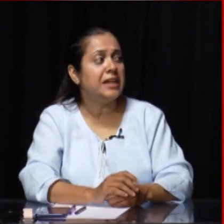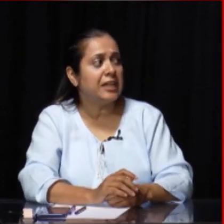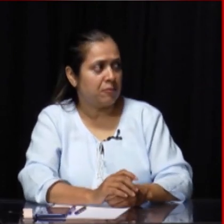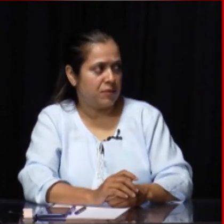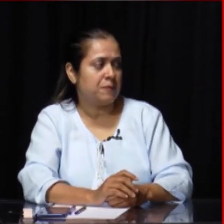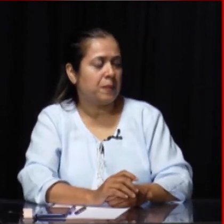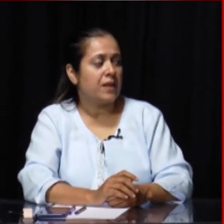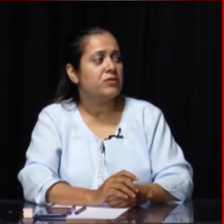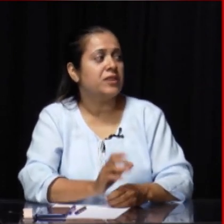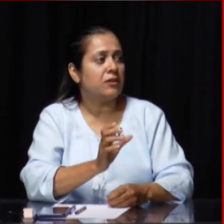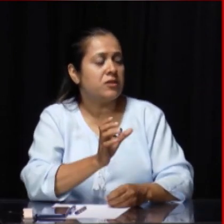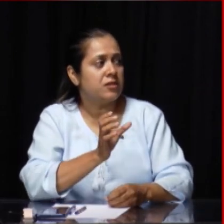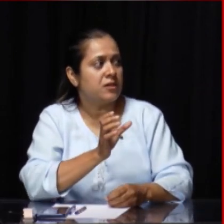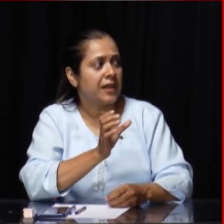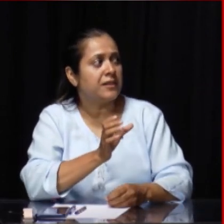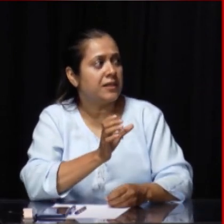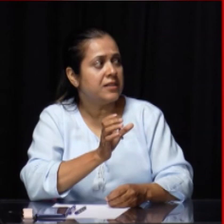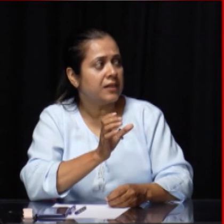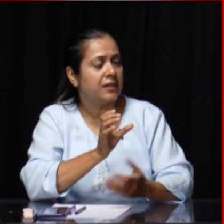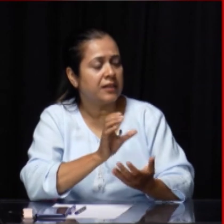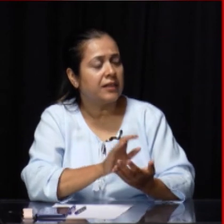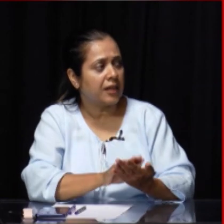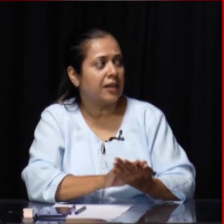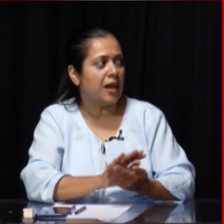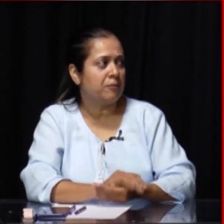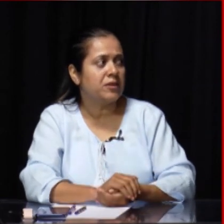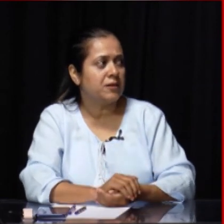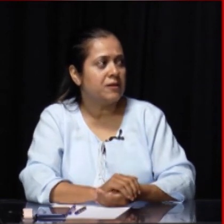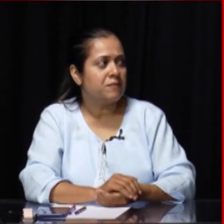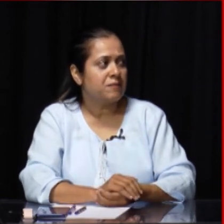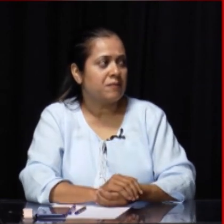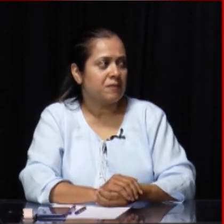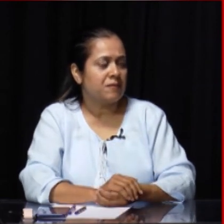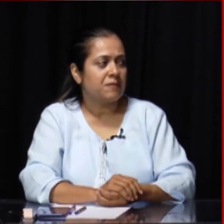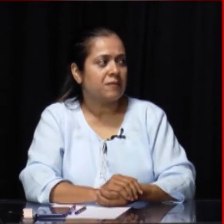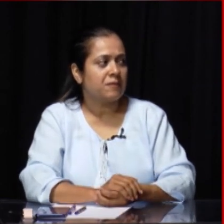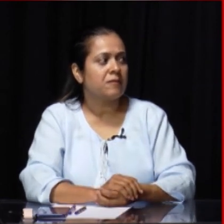For hearing handicap. Okay. So that was the category kept.